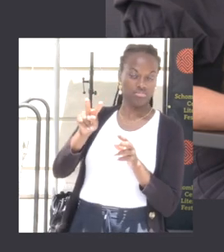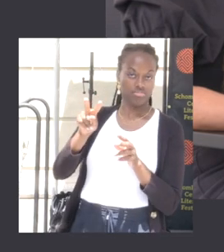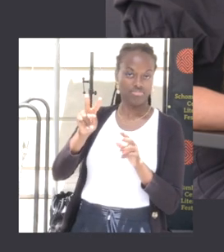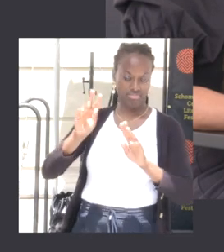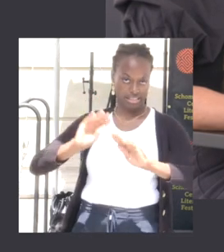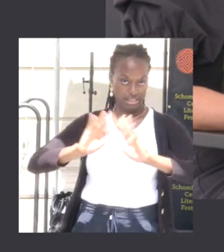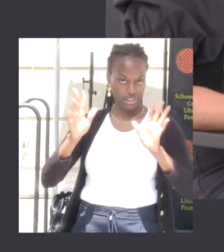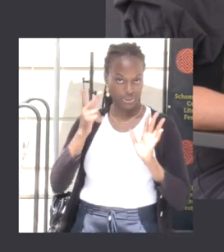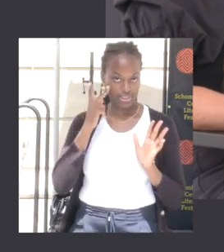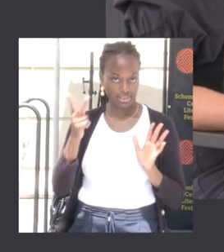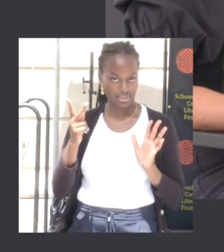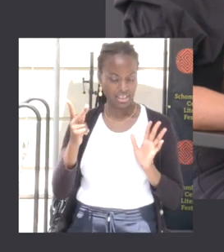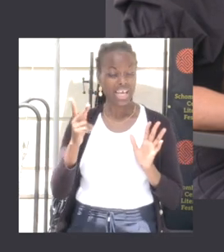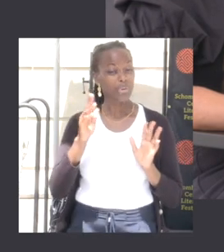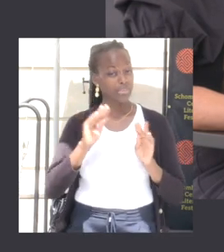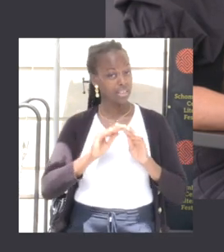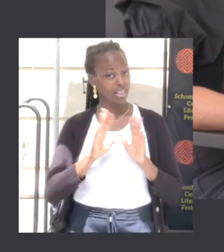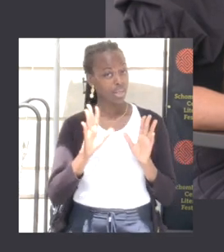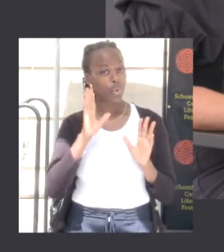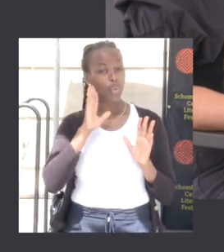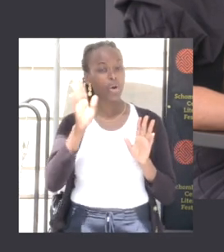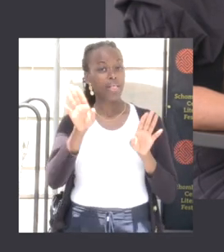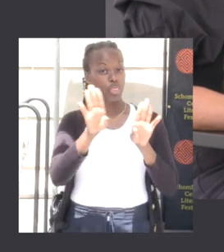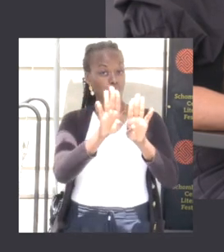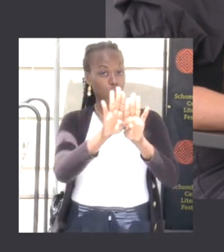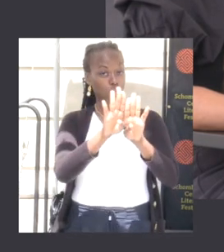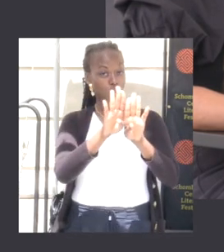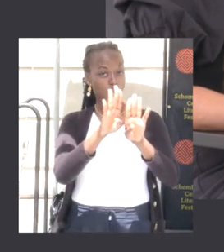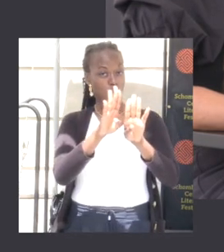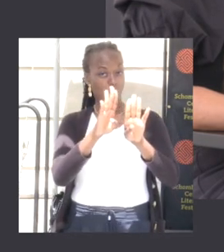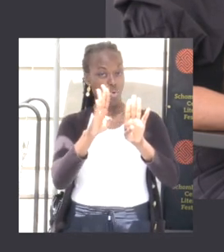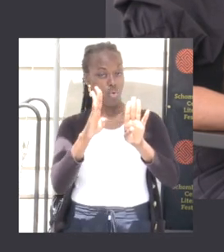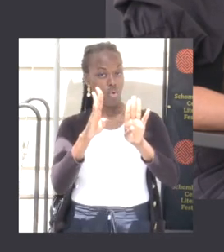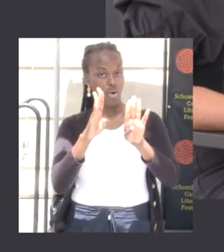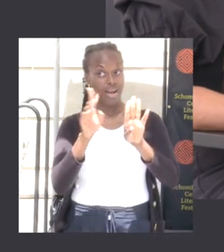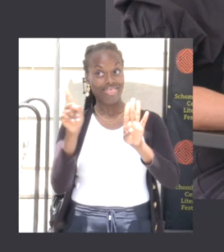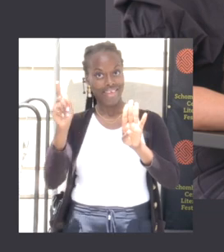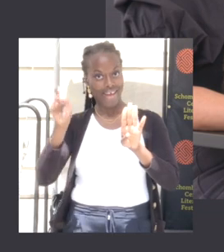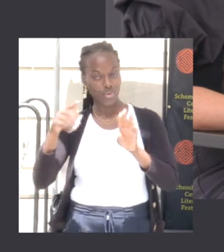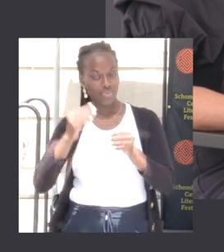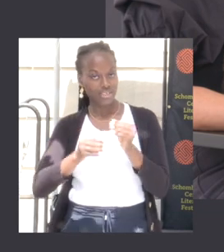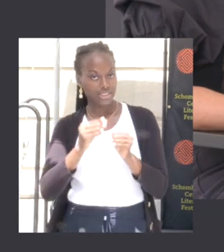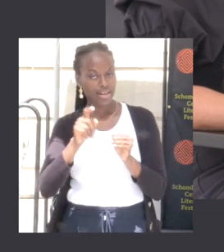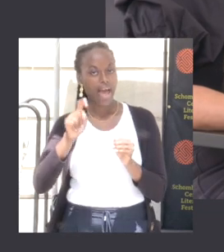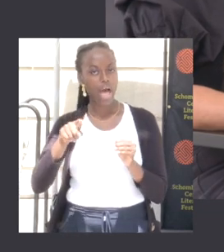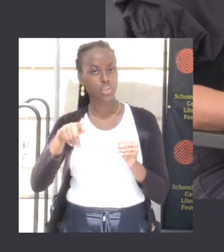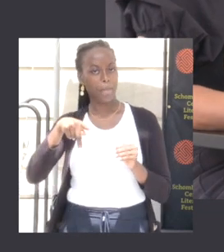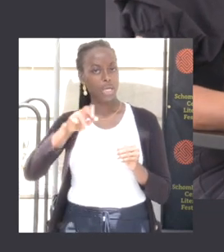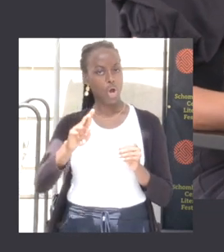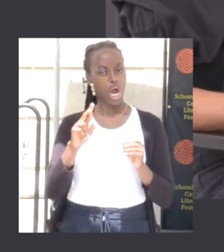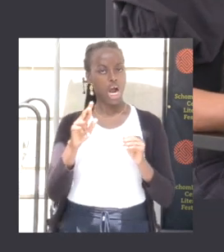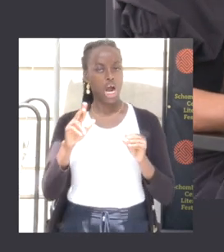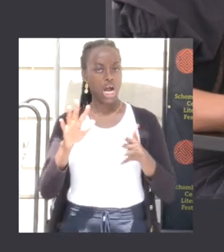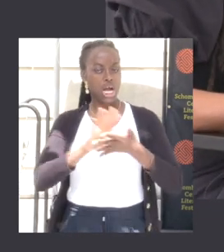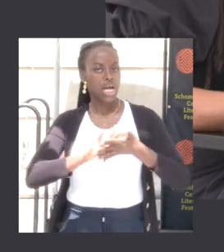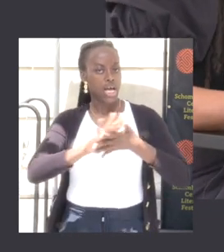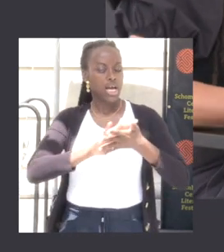that there was going to be this moment where the door was opening because they had to fix it. They had to do their PR spin. They had to,